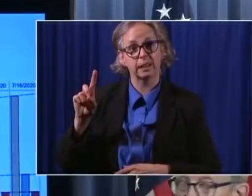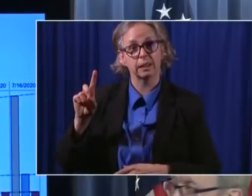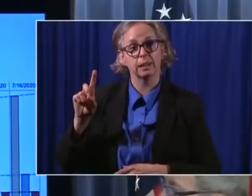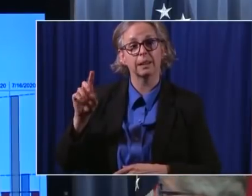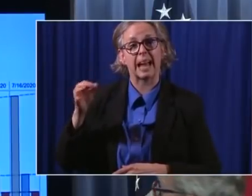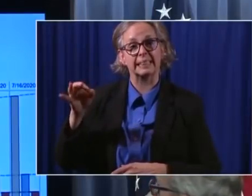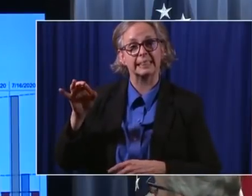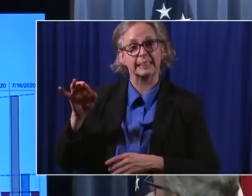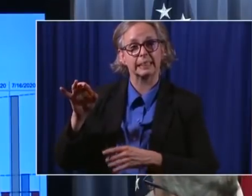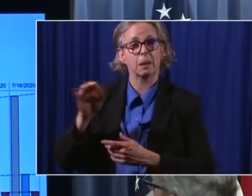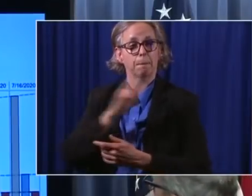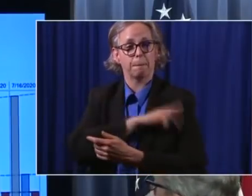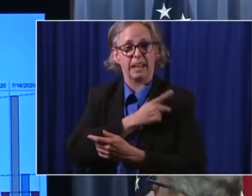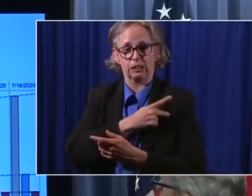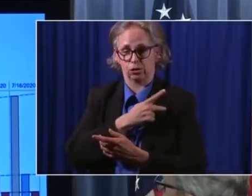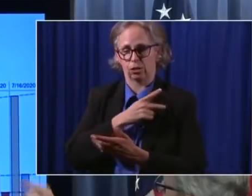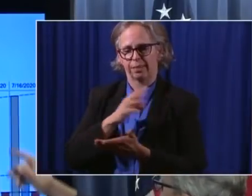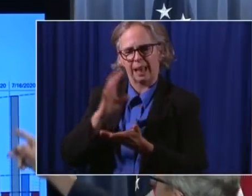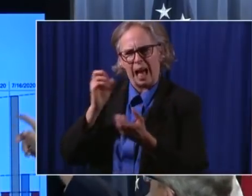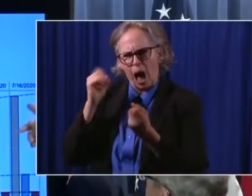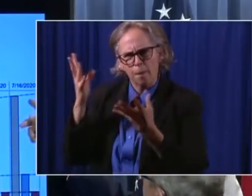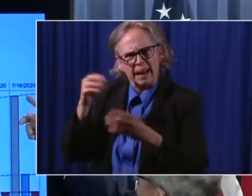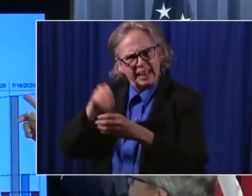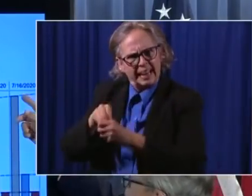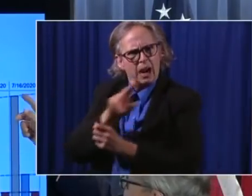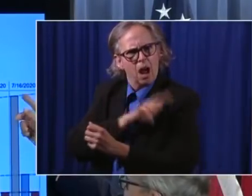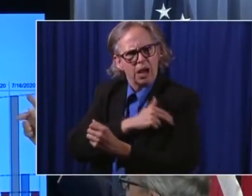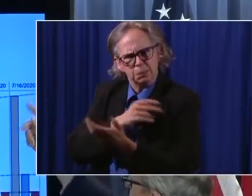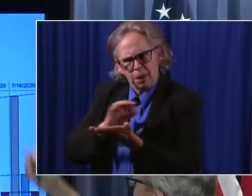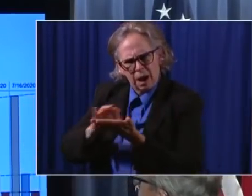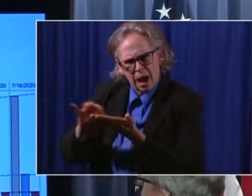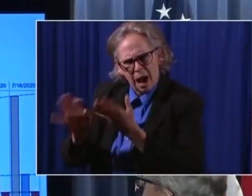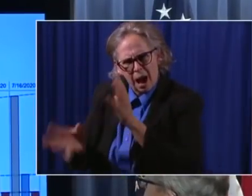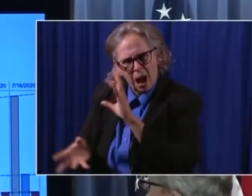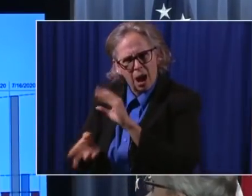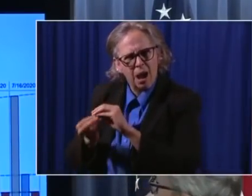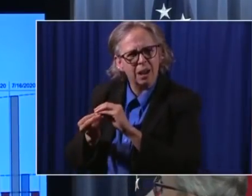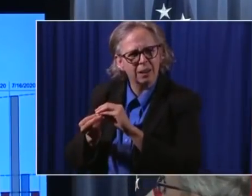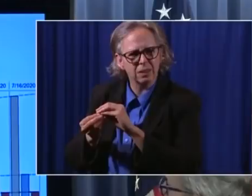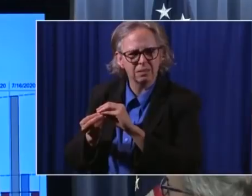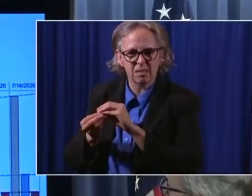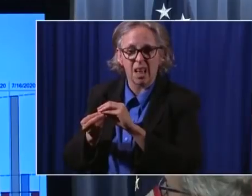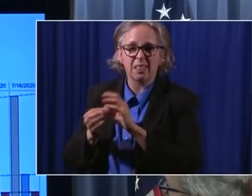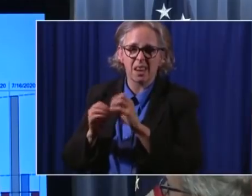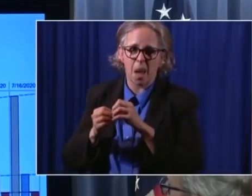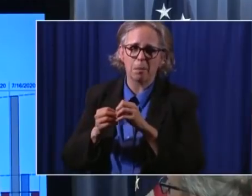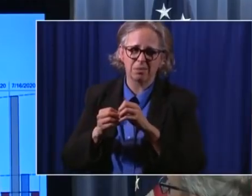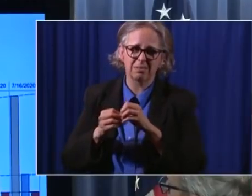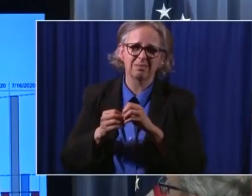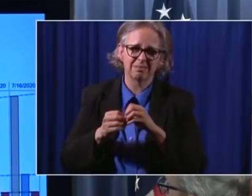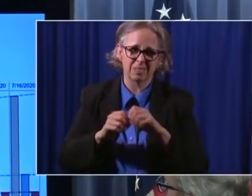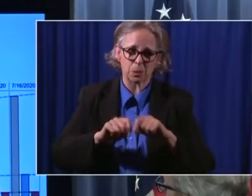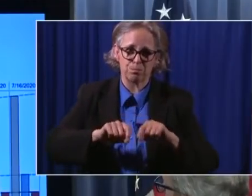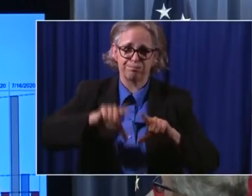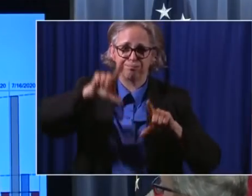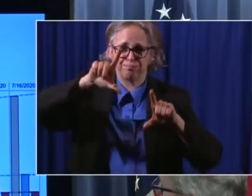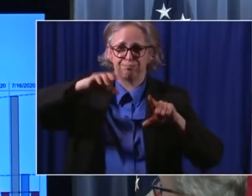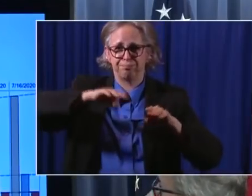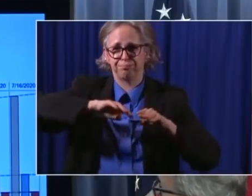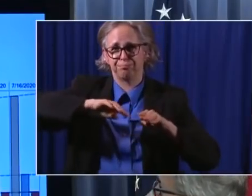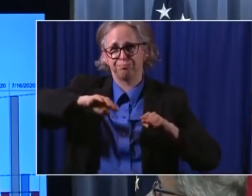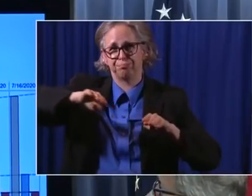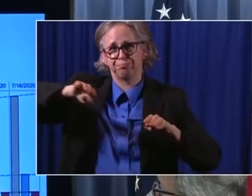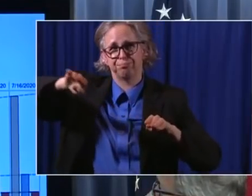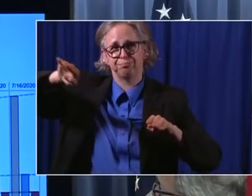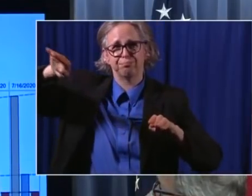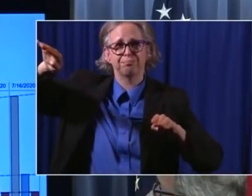hospitals. These numbers, as you can see, are going up. You're also seeing a trend going